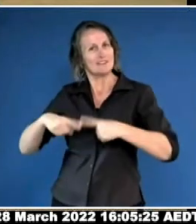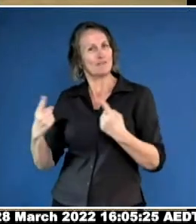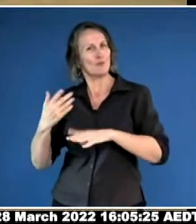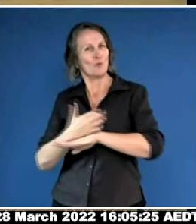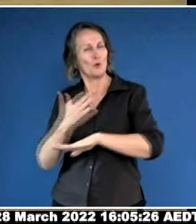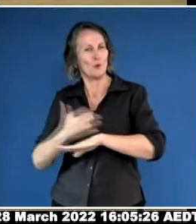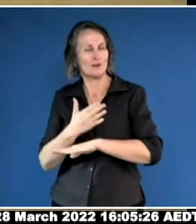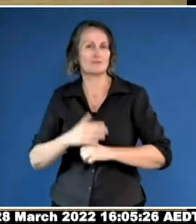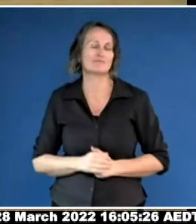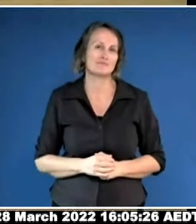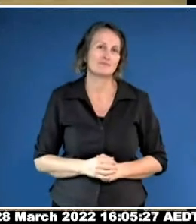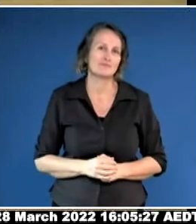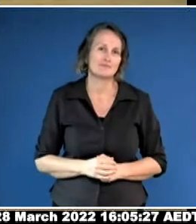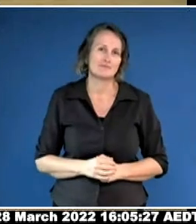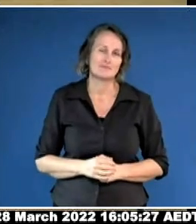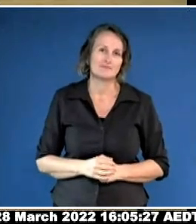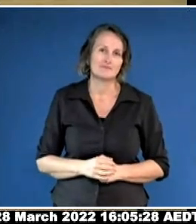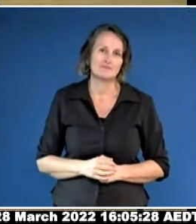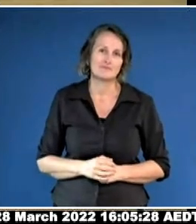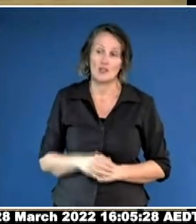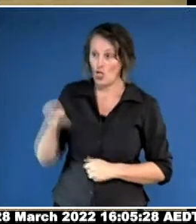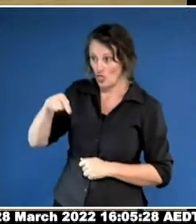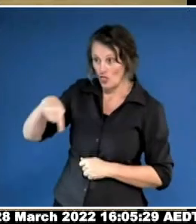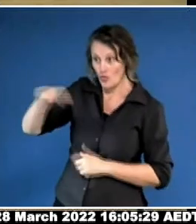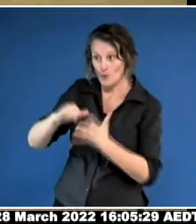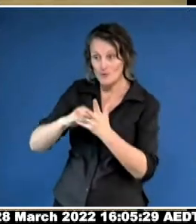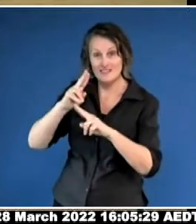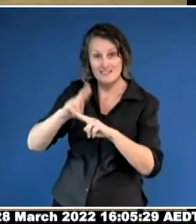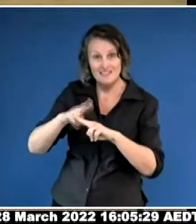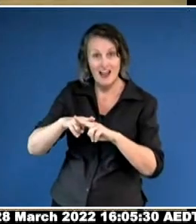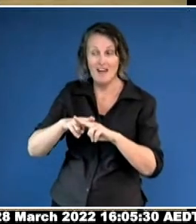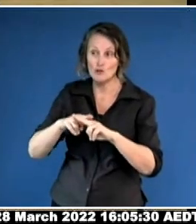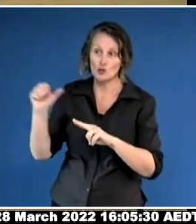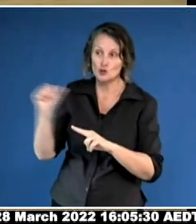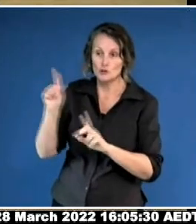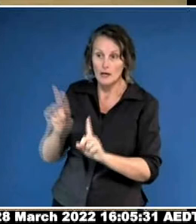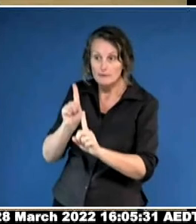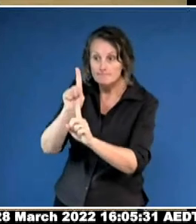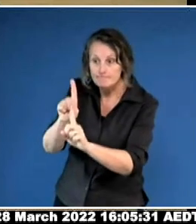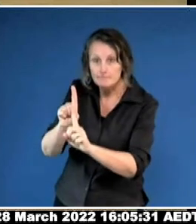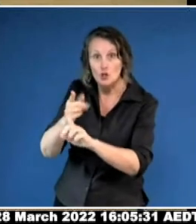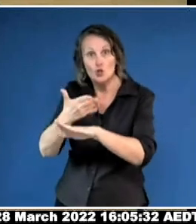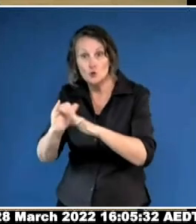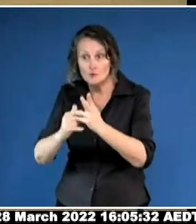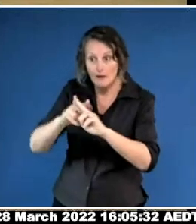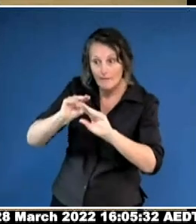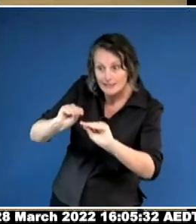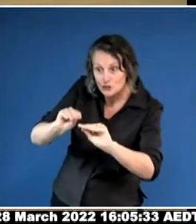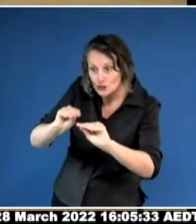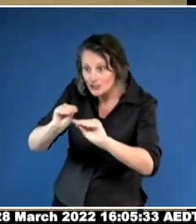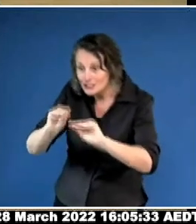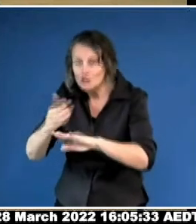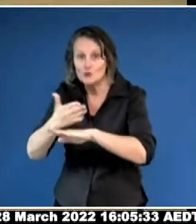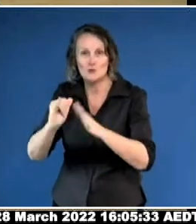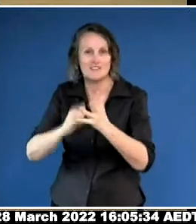who are really good at empowering people should be in a position where they can mentor new staff and students. When